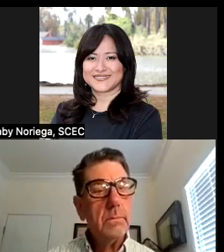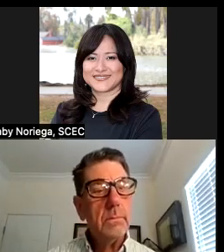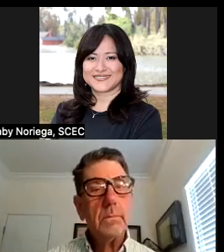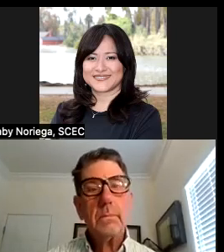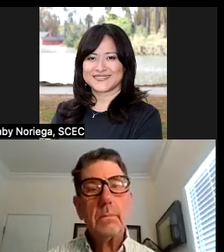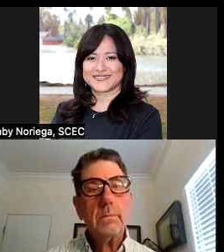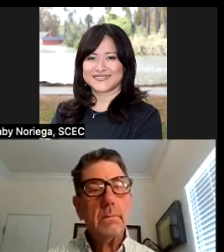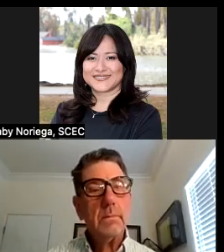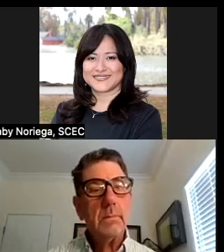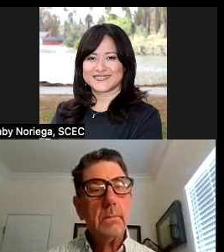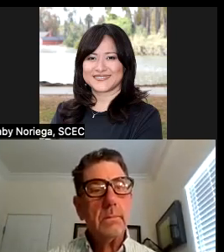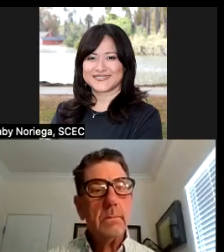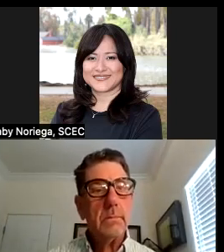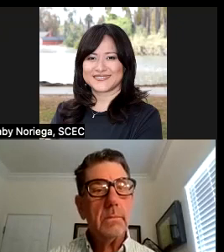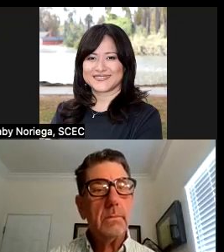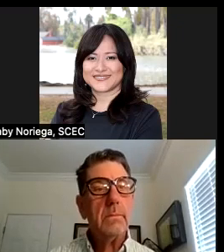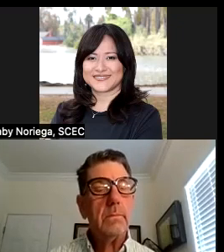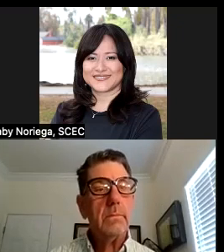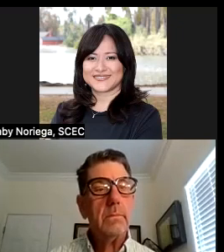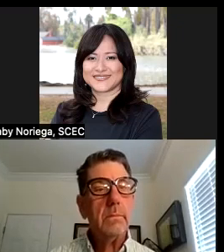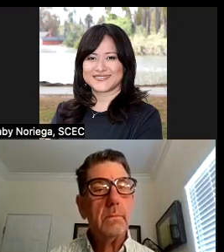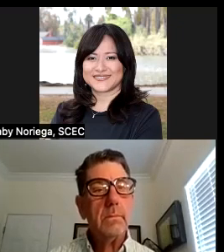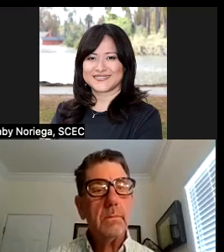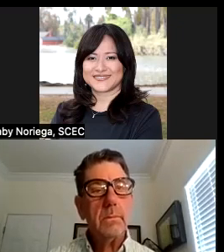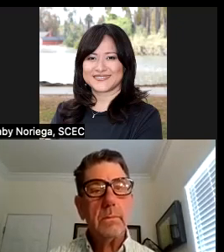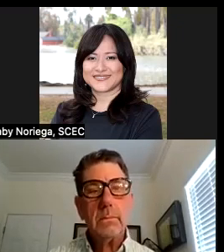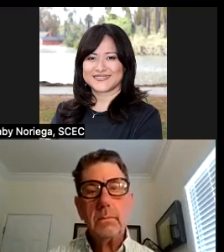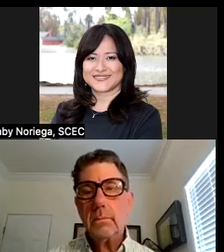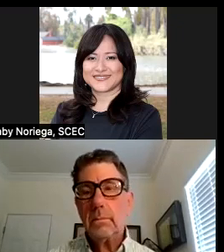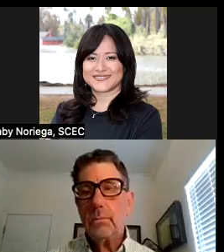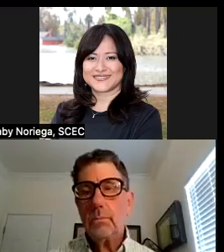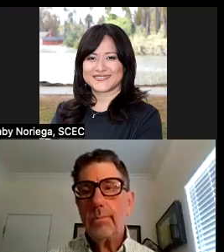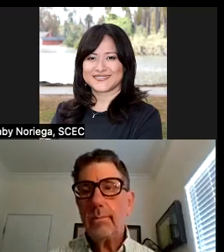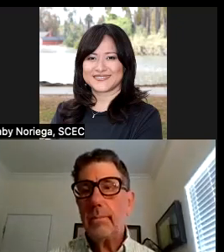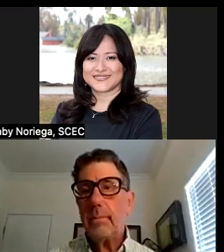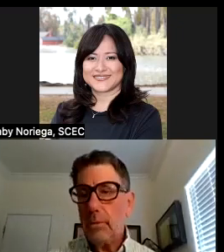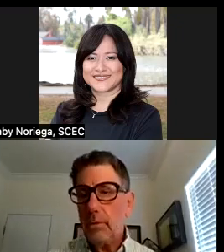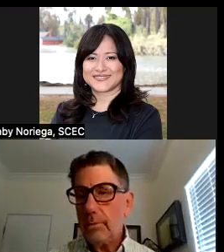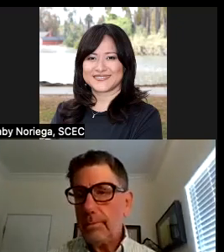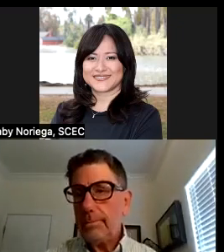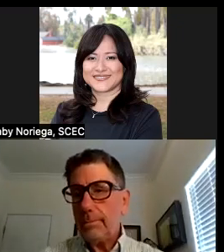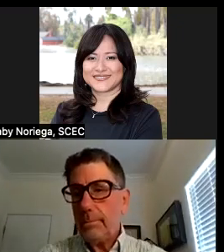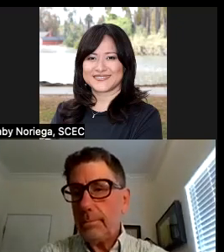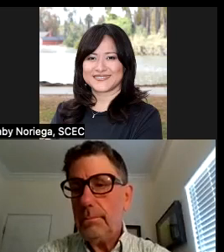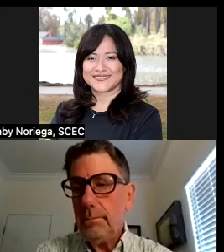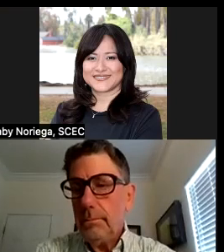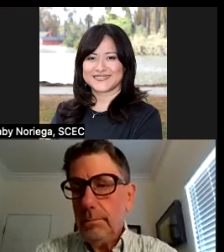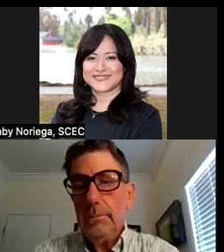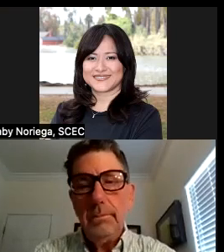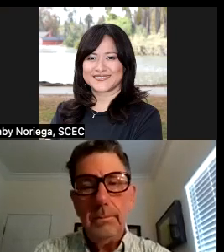that. Because at present, the USGS can only post a link to the tsunami